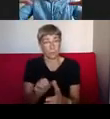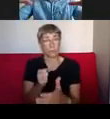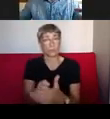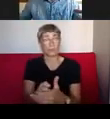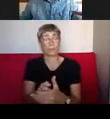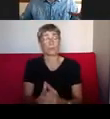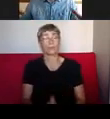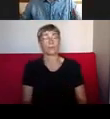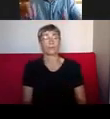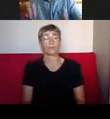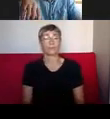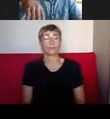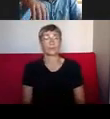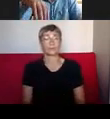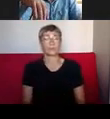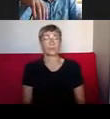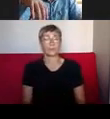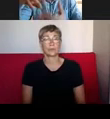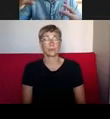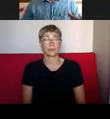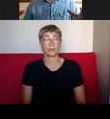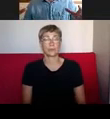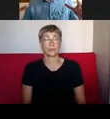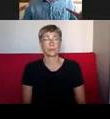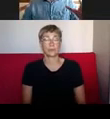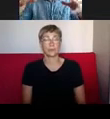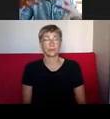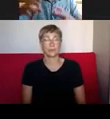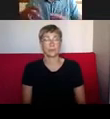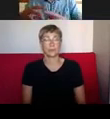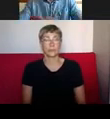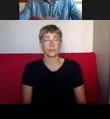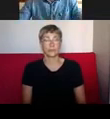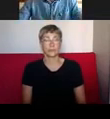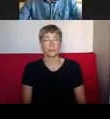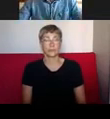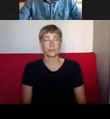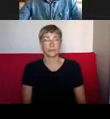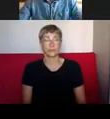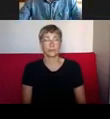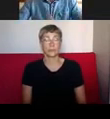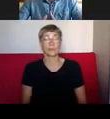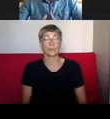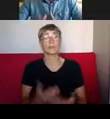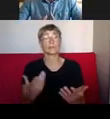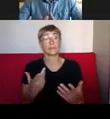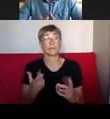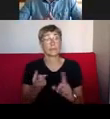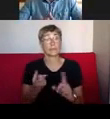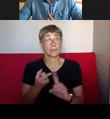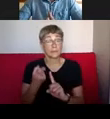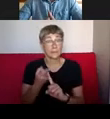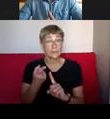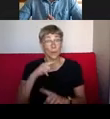this wide attempt, and when involving all these stakeholders, the results